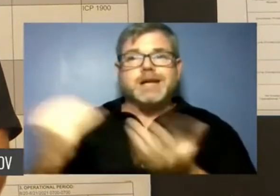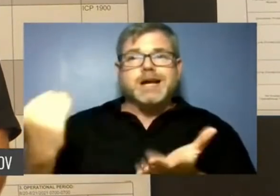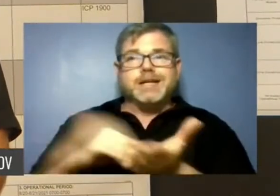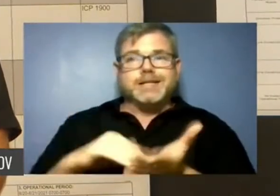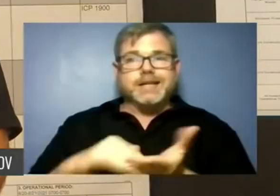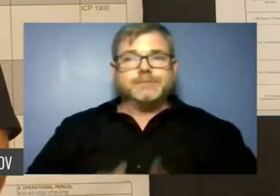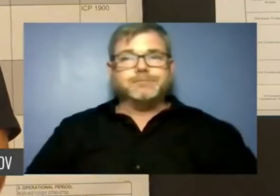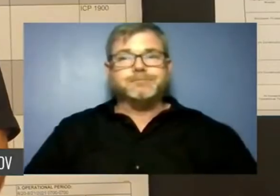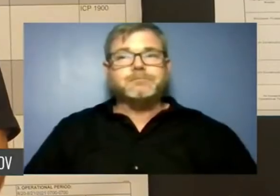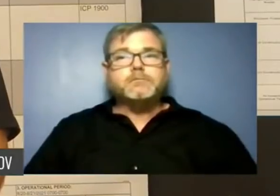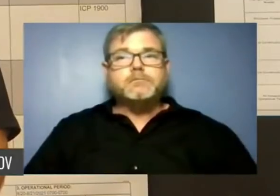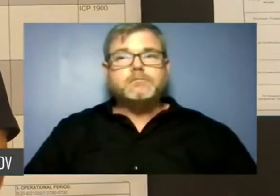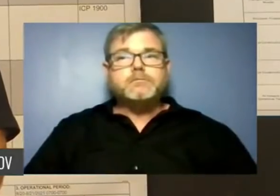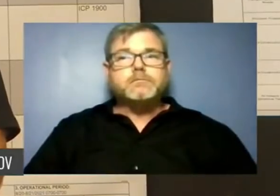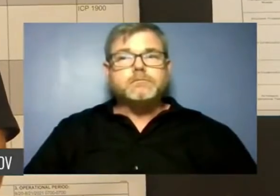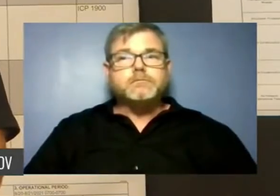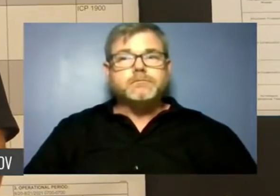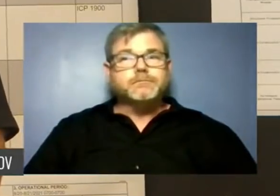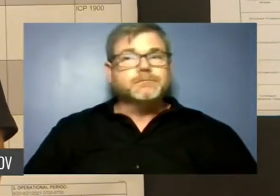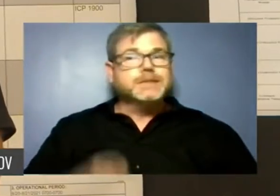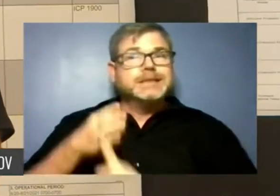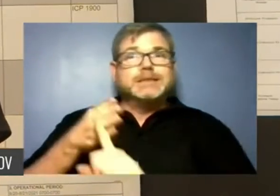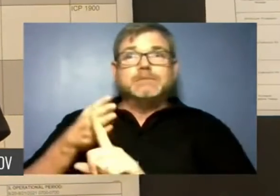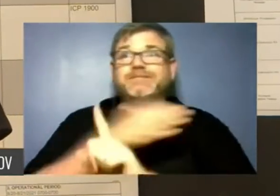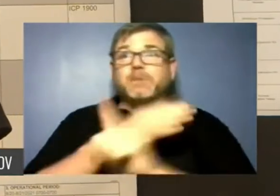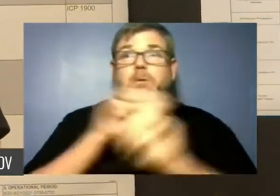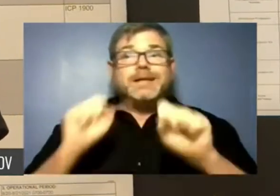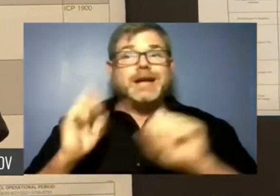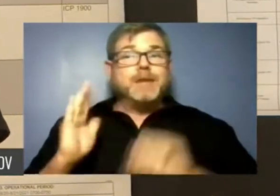would consider critical